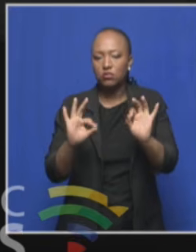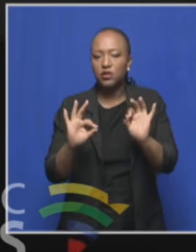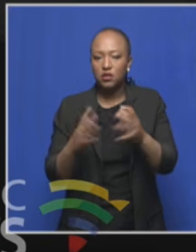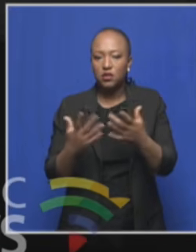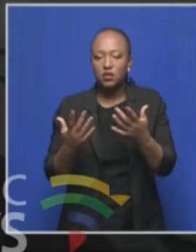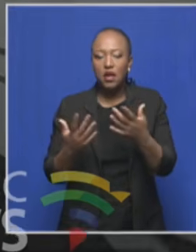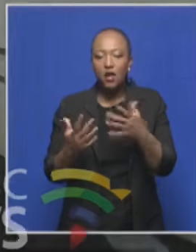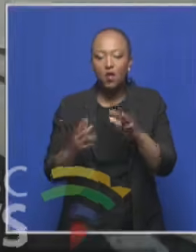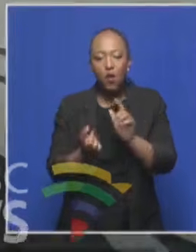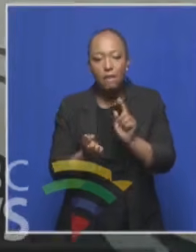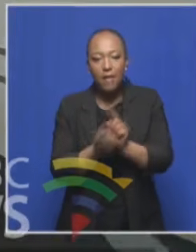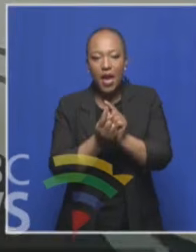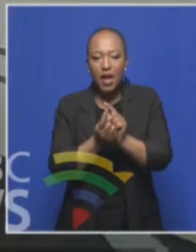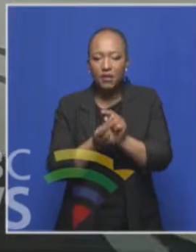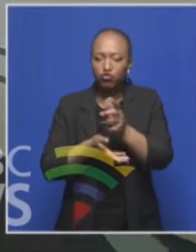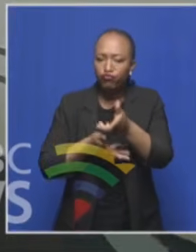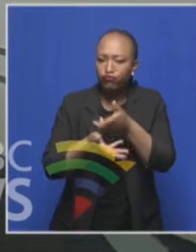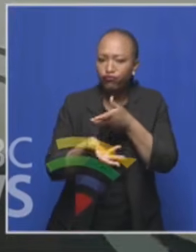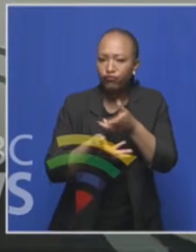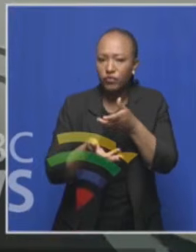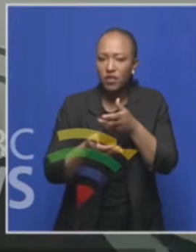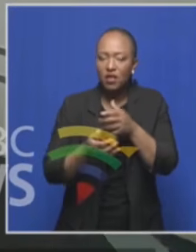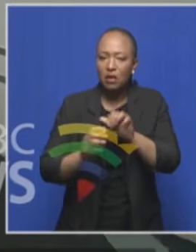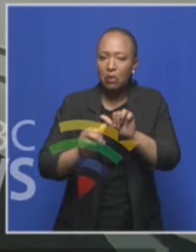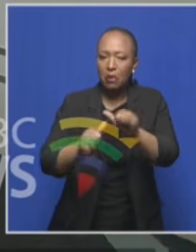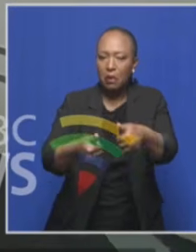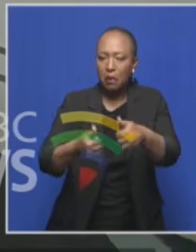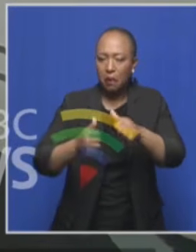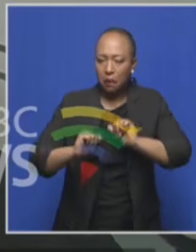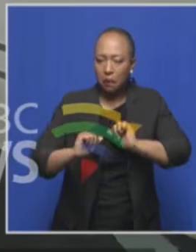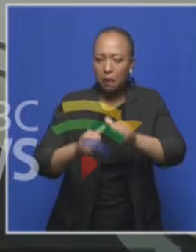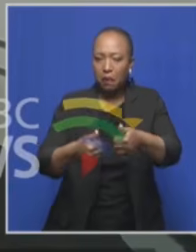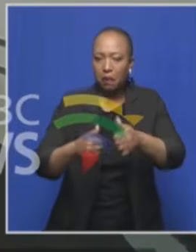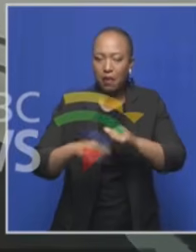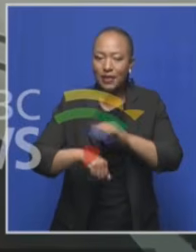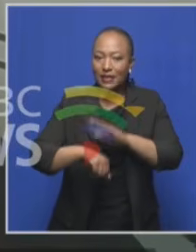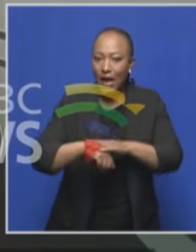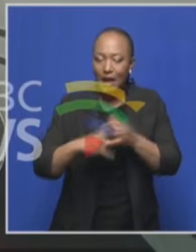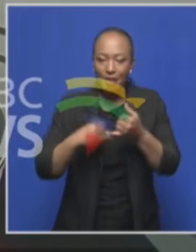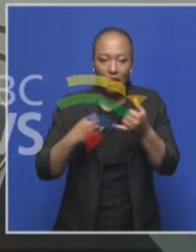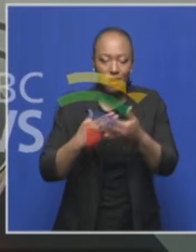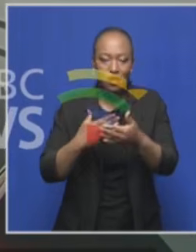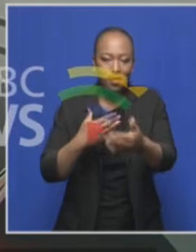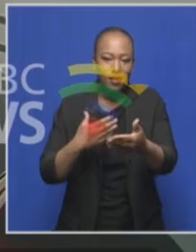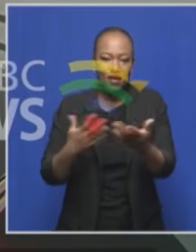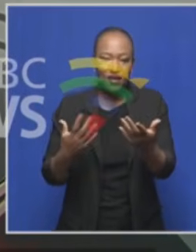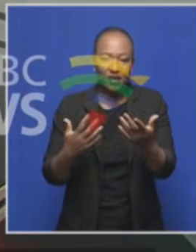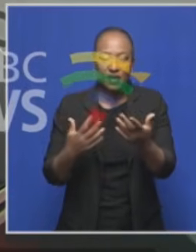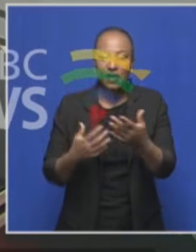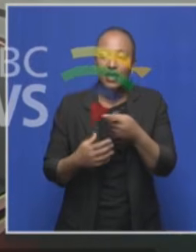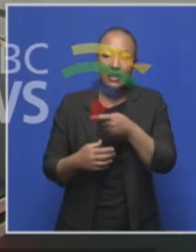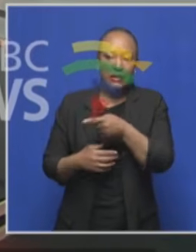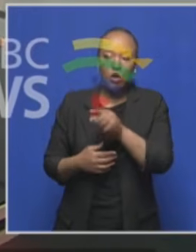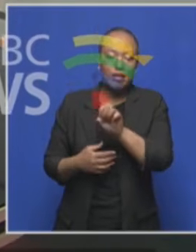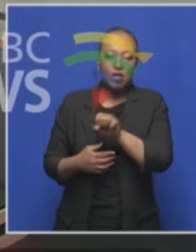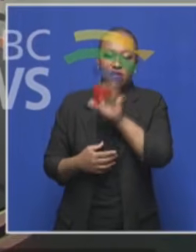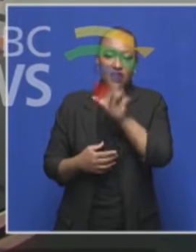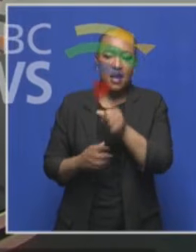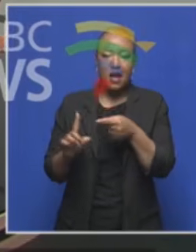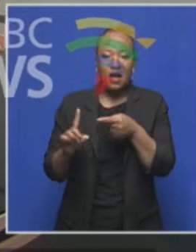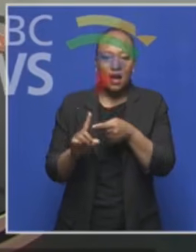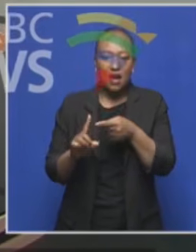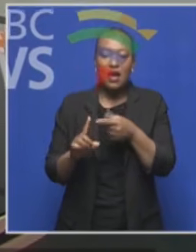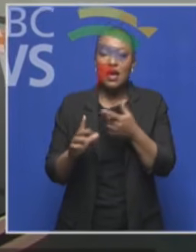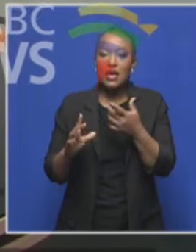took her through the brief, and there was a lot of back and forth, and also just like the timelines as well. She's not not based in South Africa. So there's a lot of back and